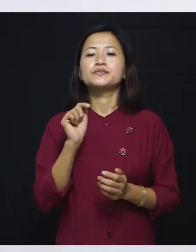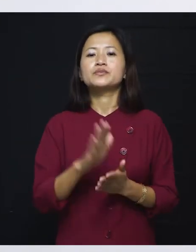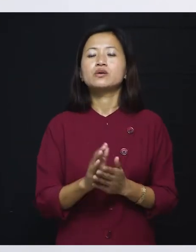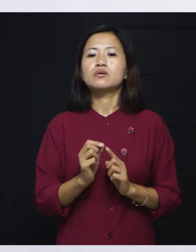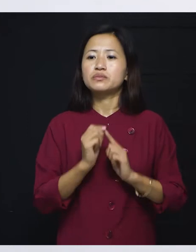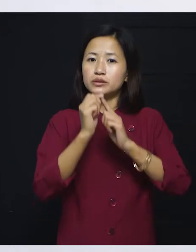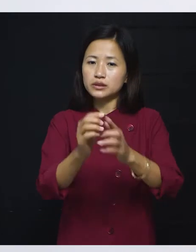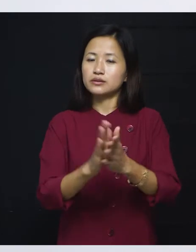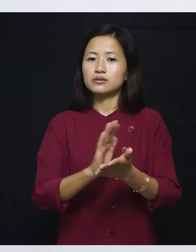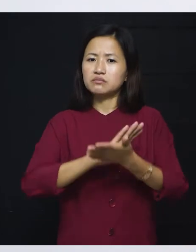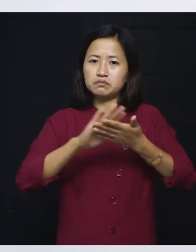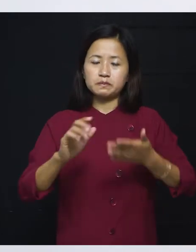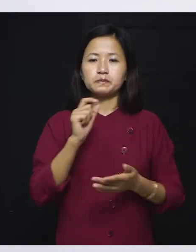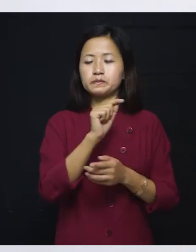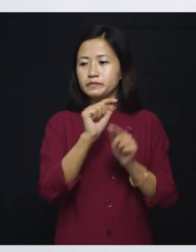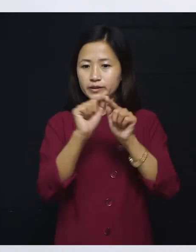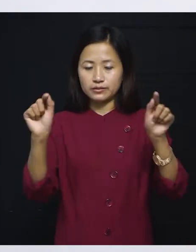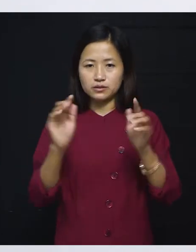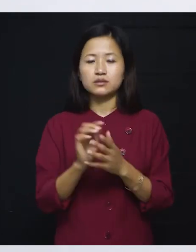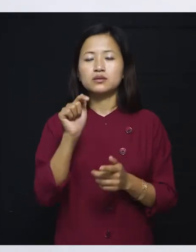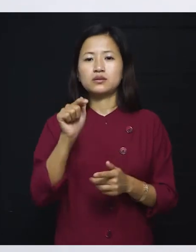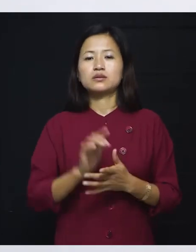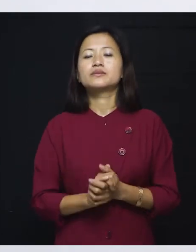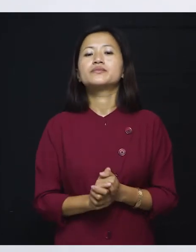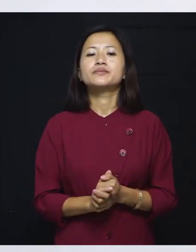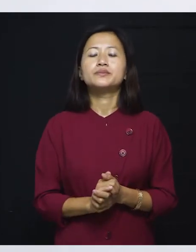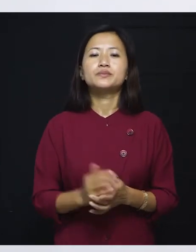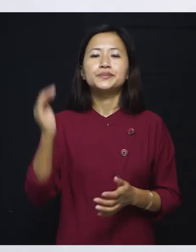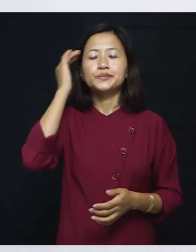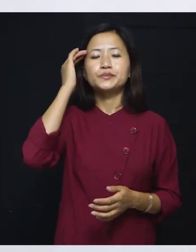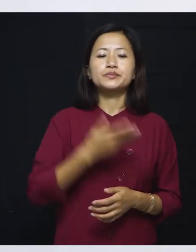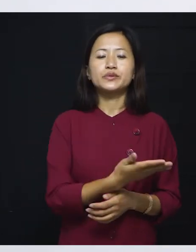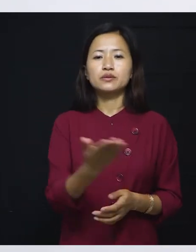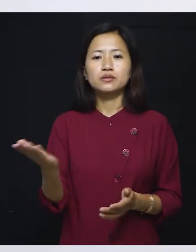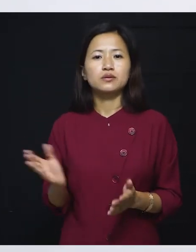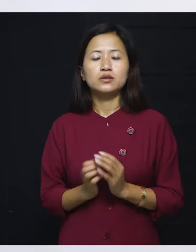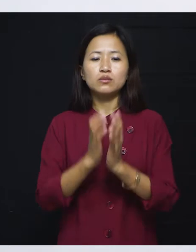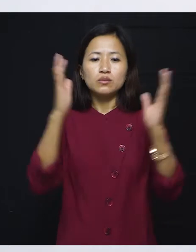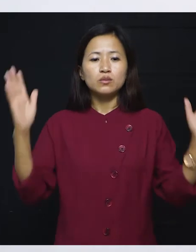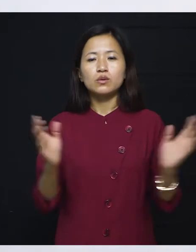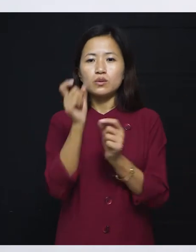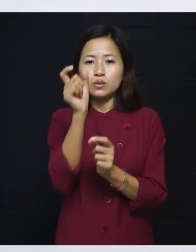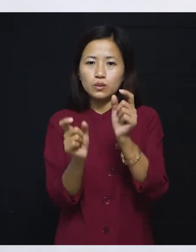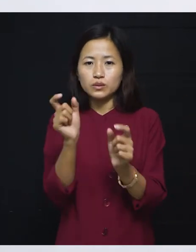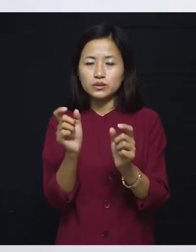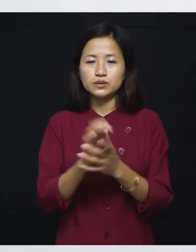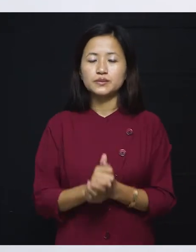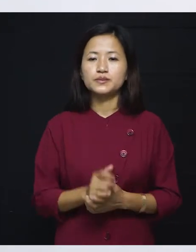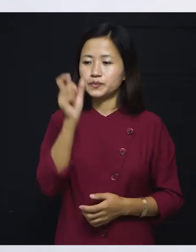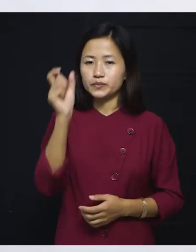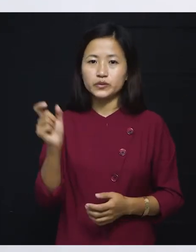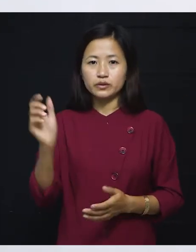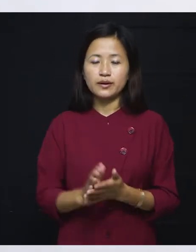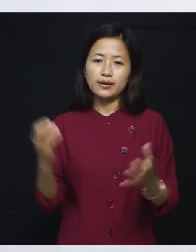present their complete sentence to you. And you obviously know that there are some more words that needs to